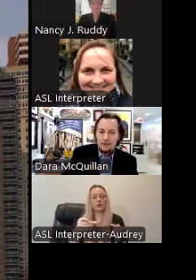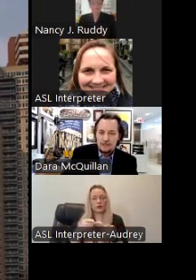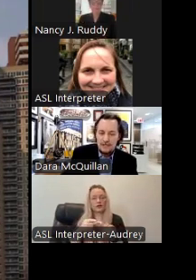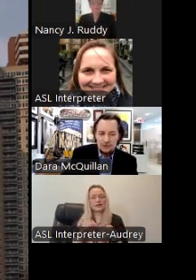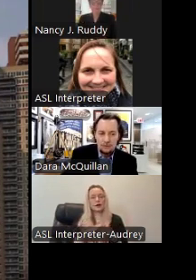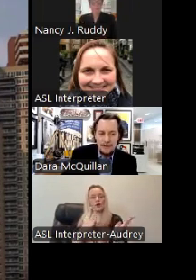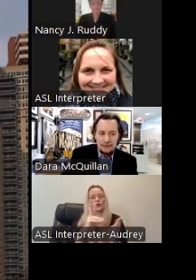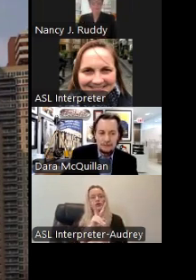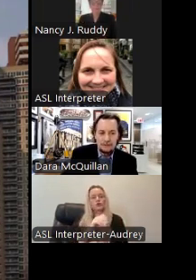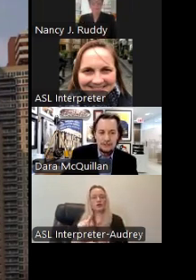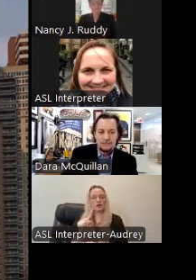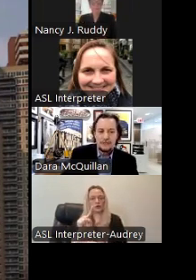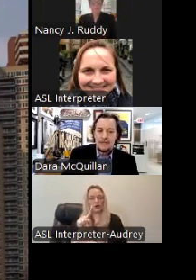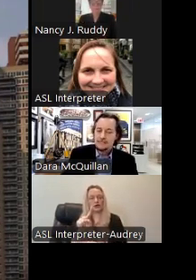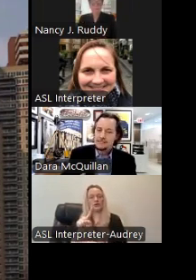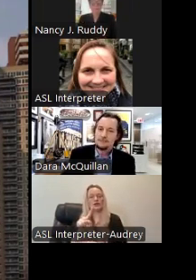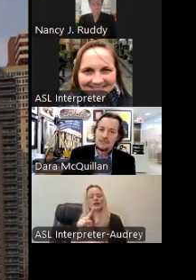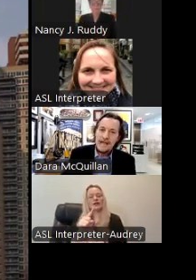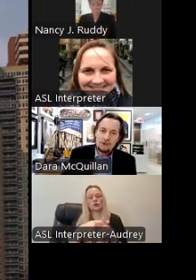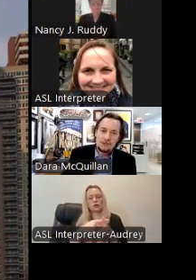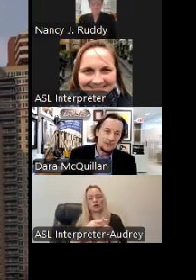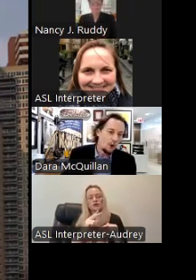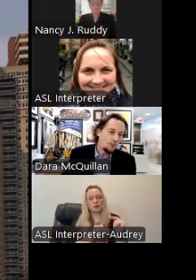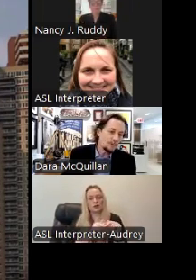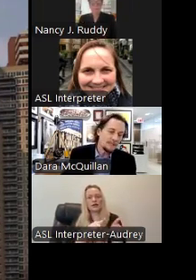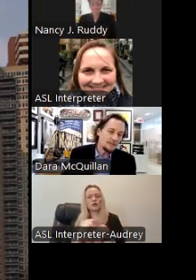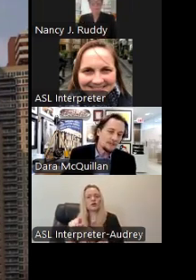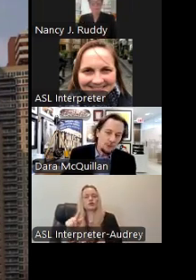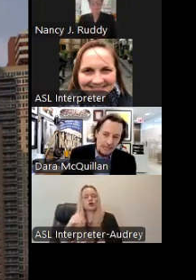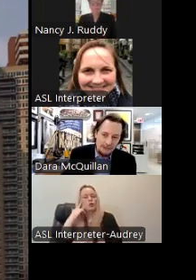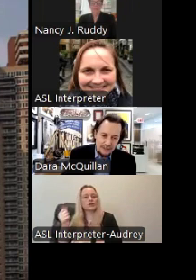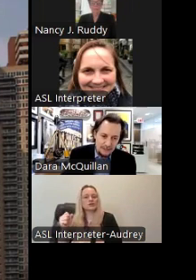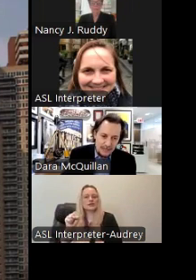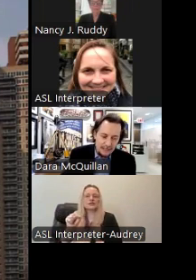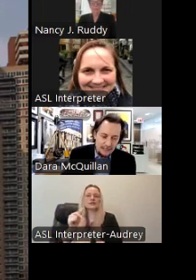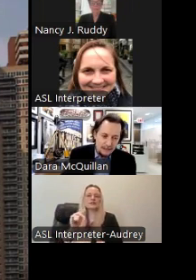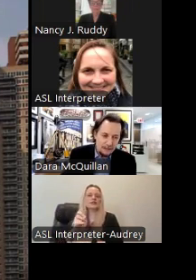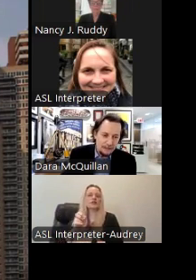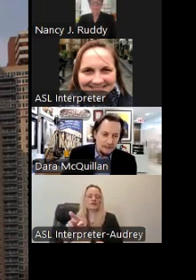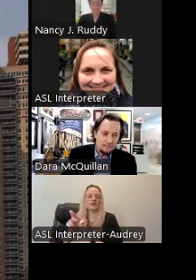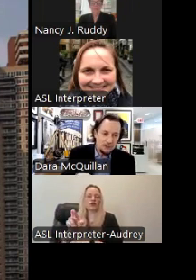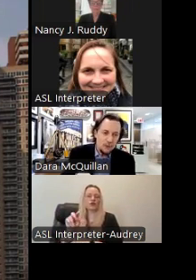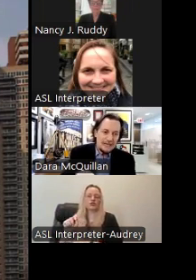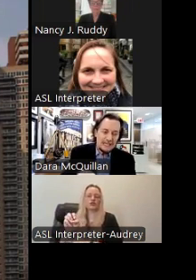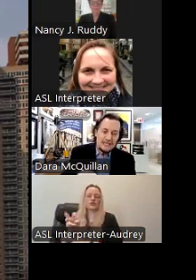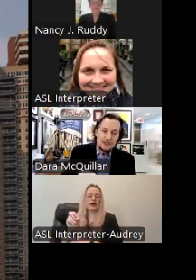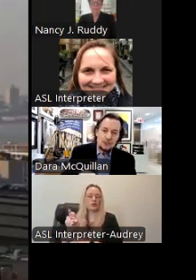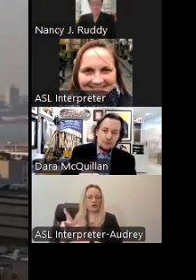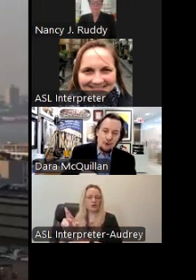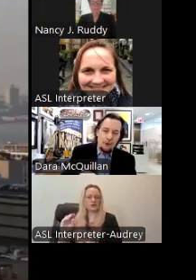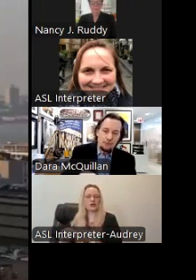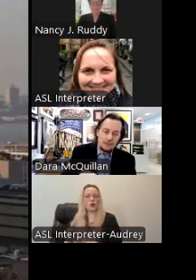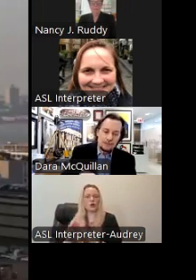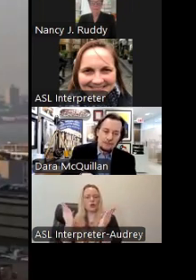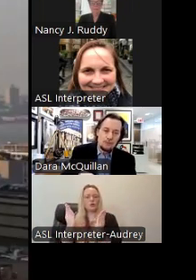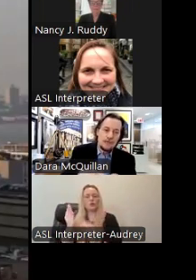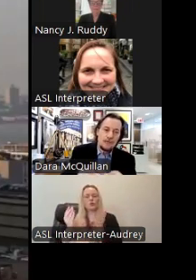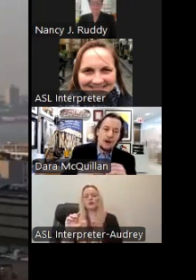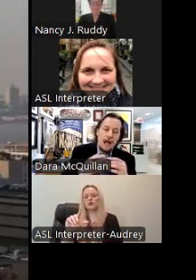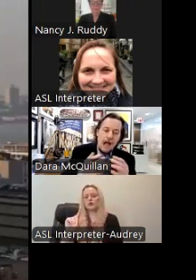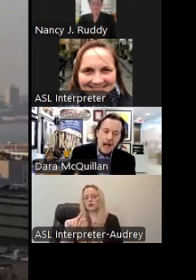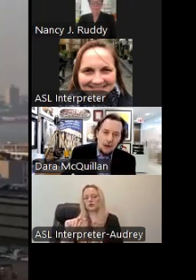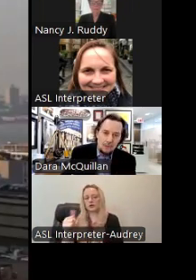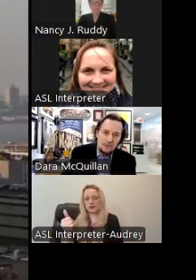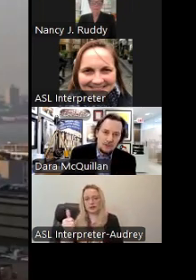a residential rental building, and Silver Towers, which opened in 2010. Between these two properties,